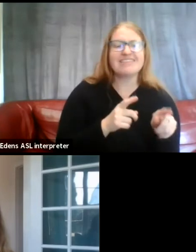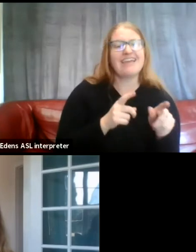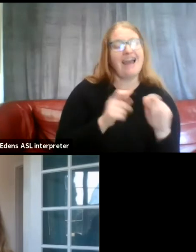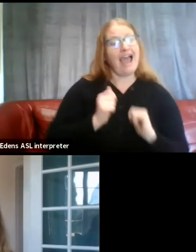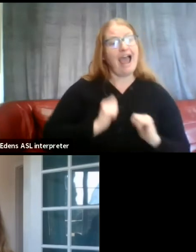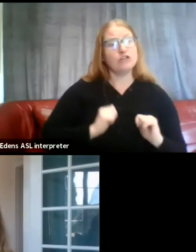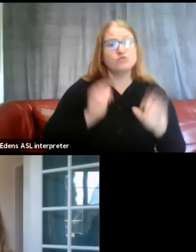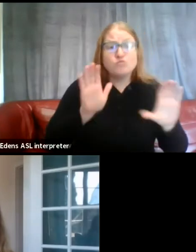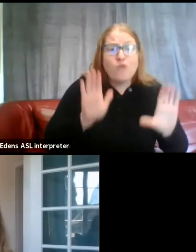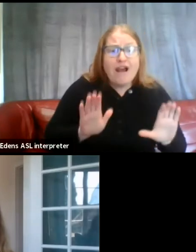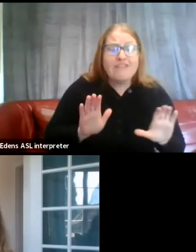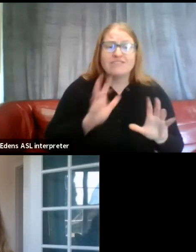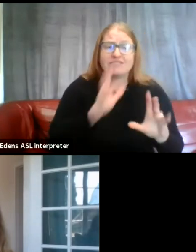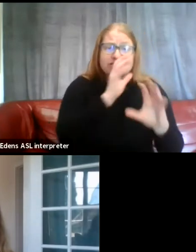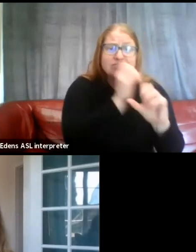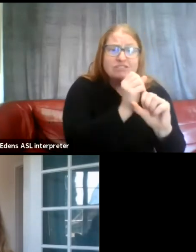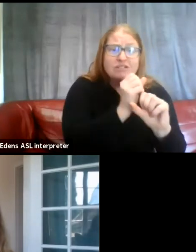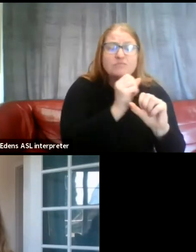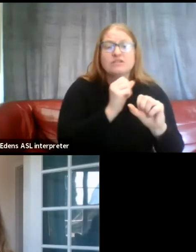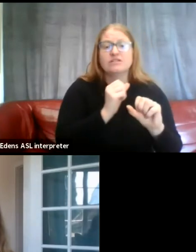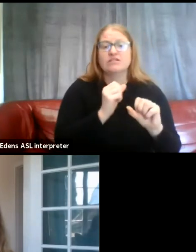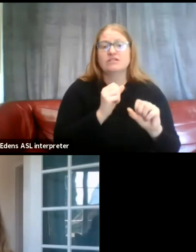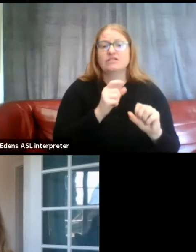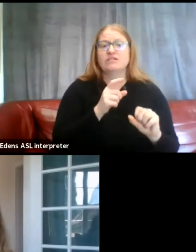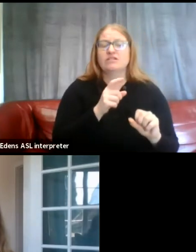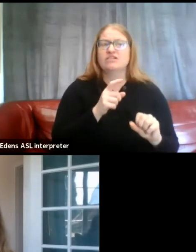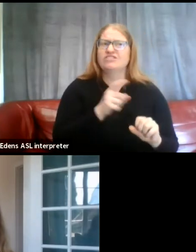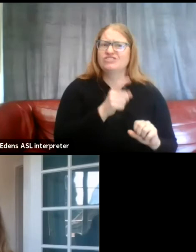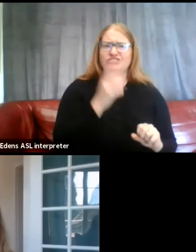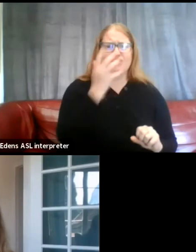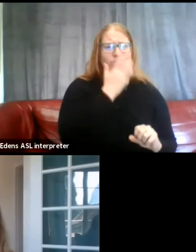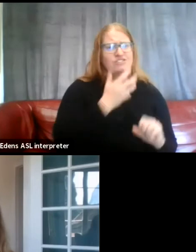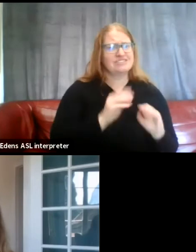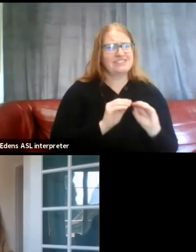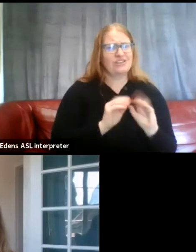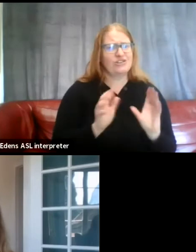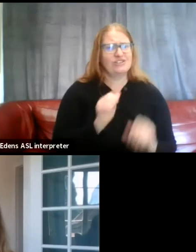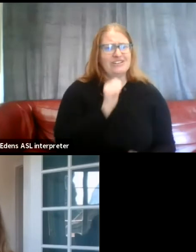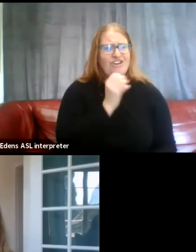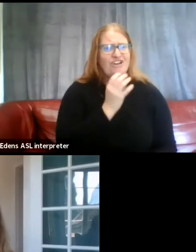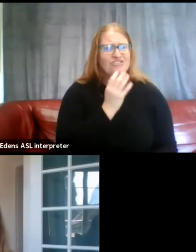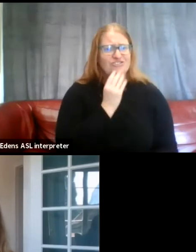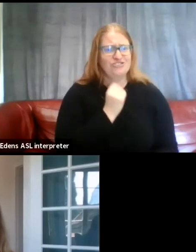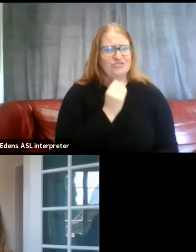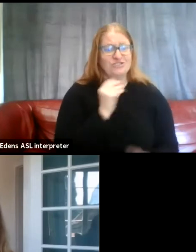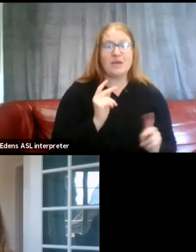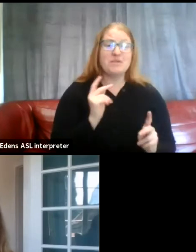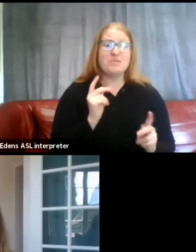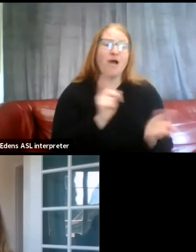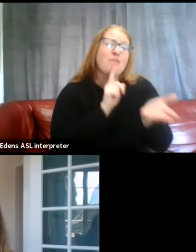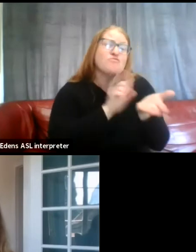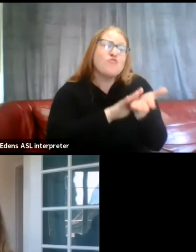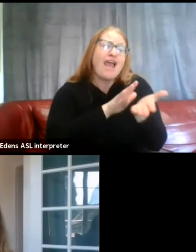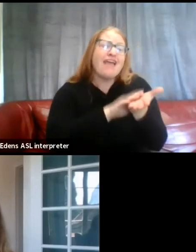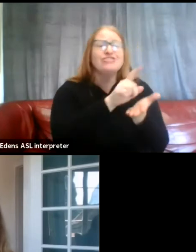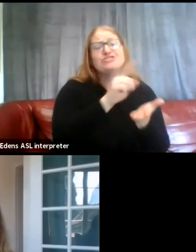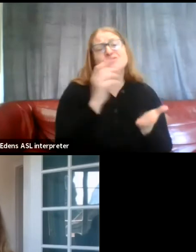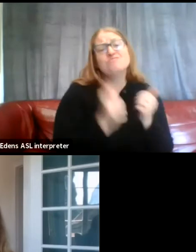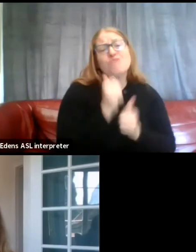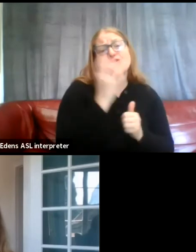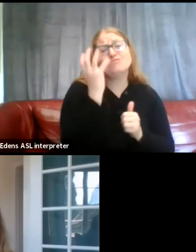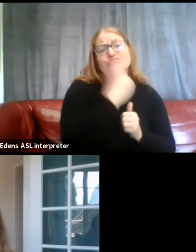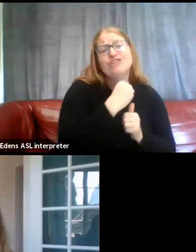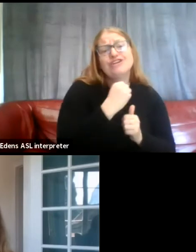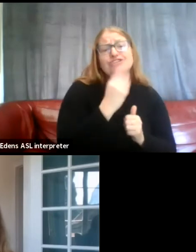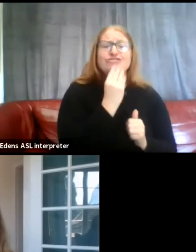charming person, the fact that she looks so explicitly non-Jewish and people are constantly praising her on the show for being the prettiest Jewish woman